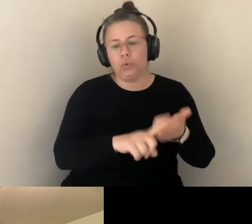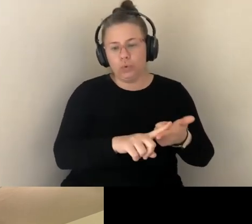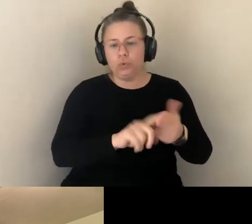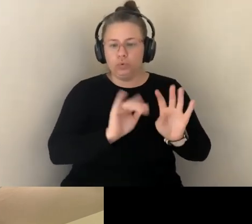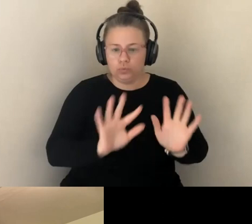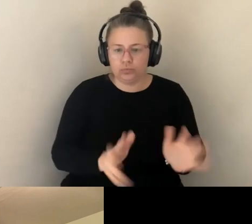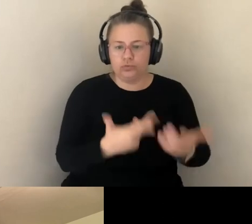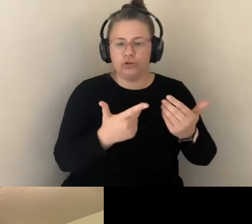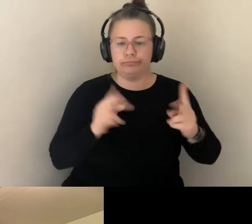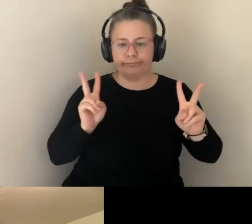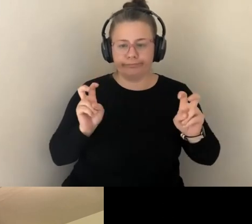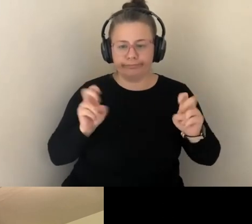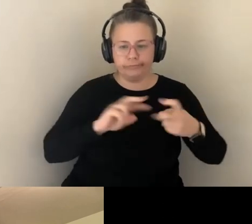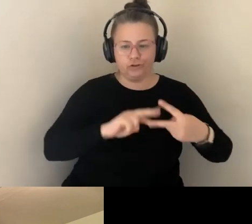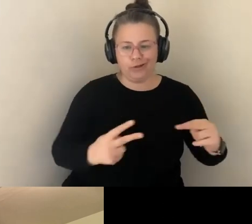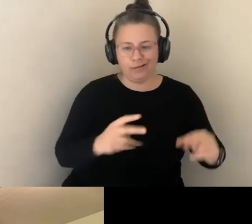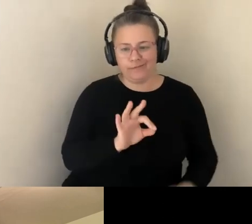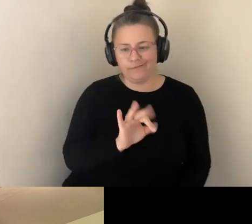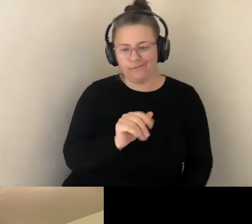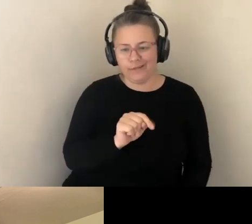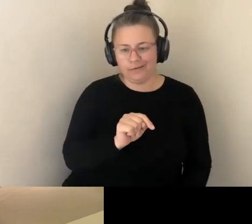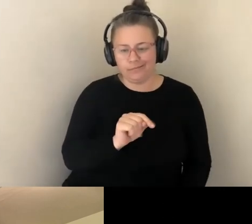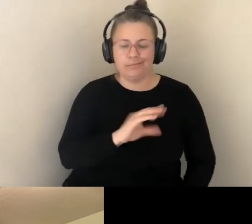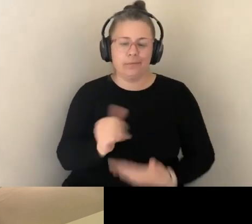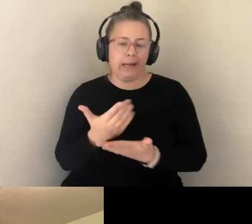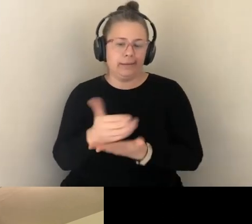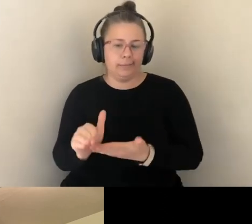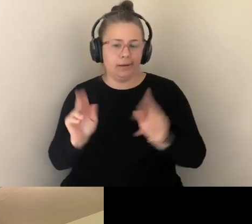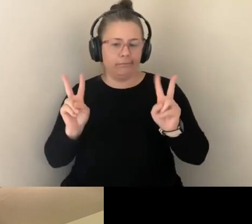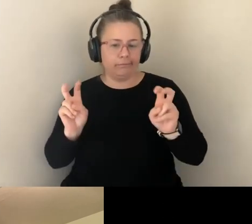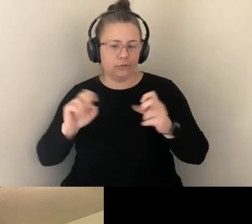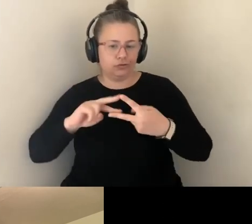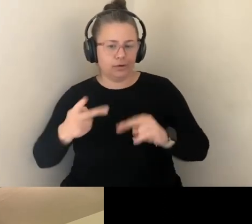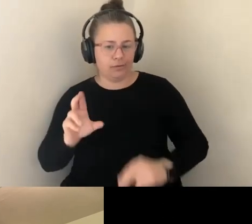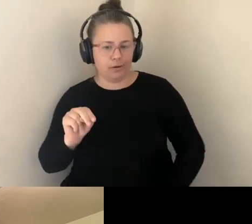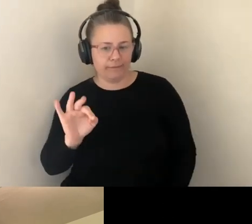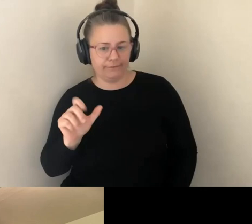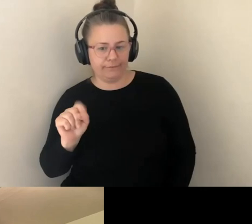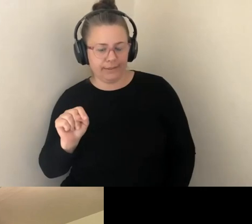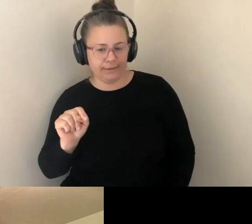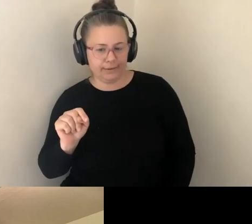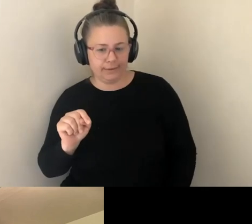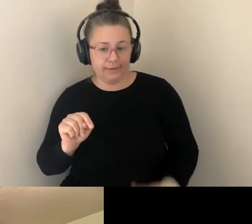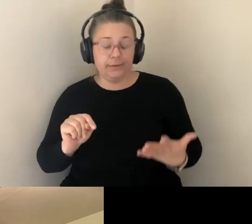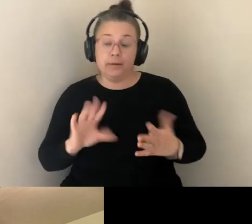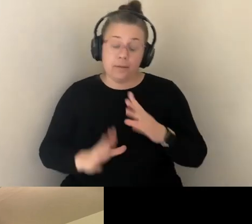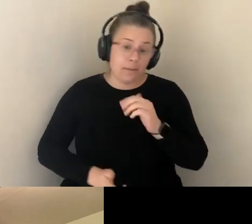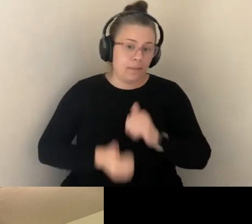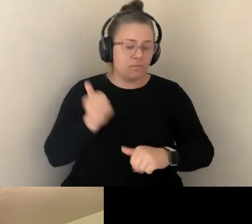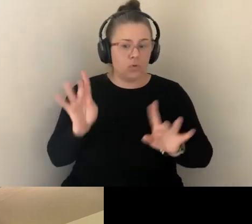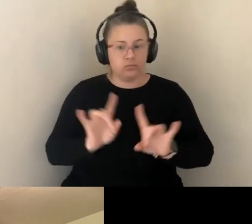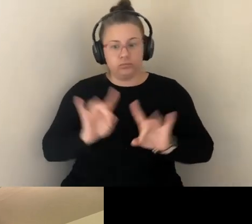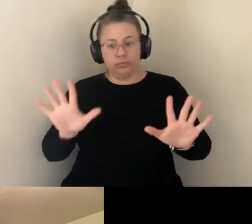unfit. At its most extreme, eugenics was carried out through genocide, but it also sought to control which people and groups were worthy